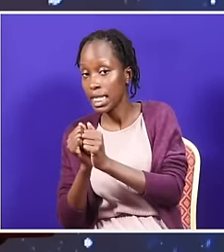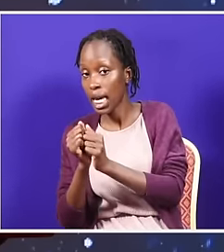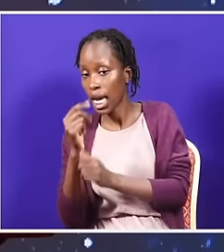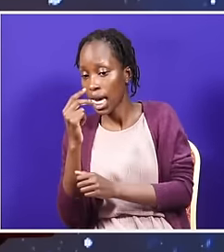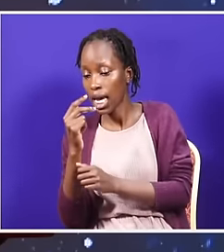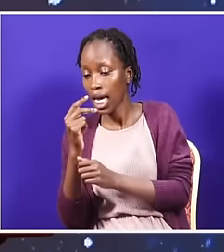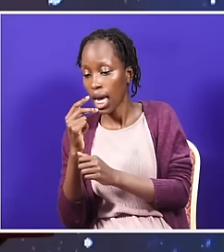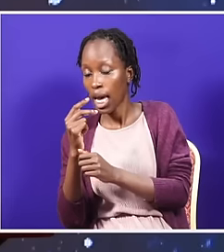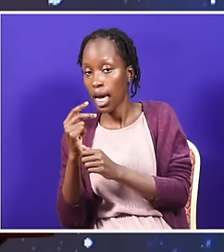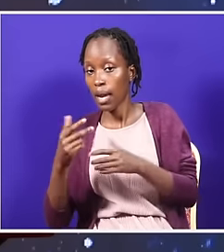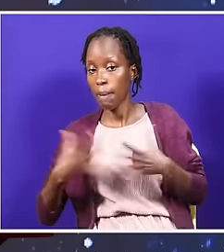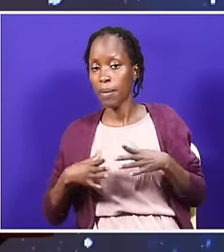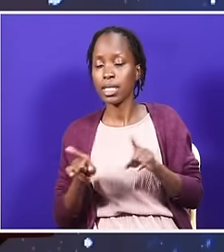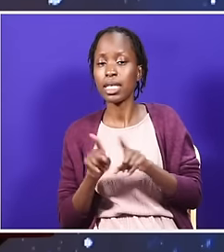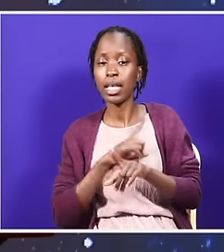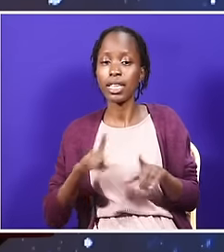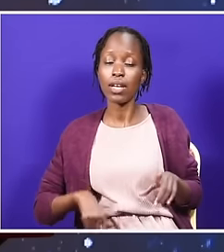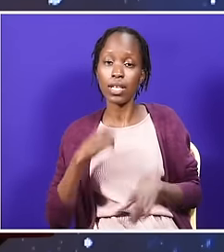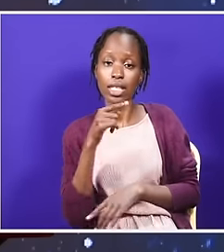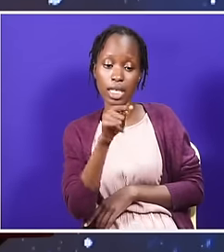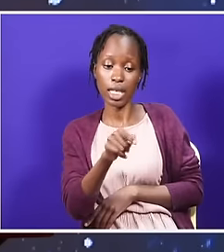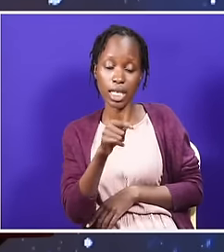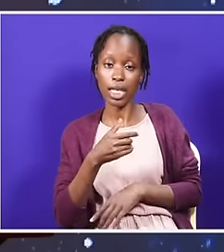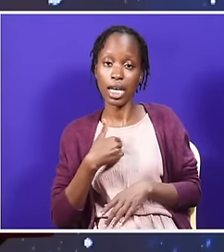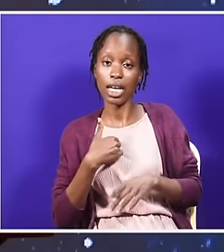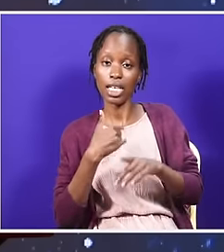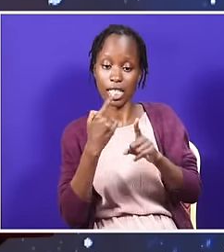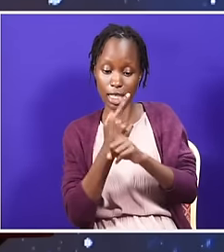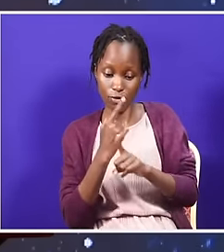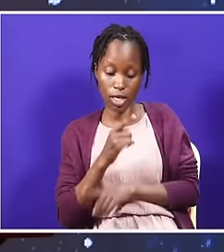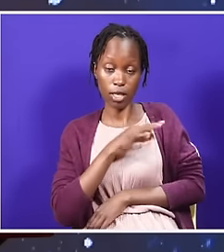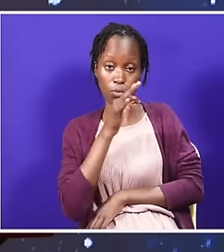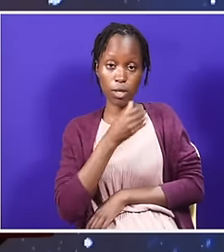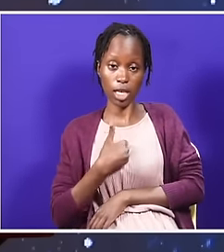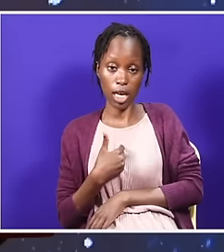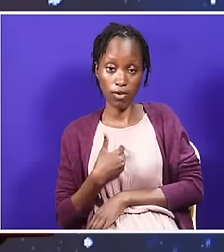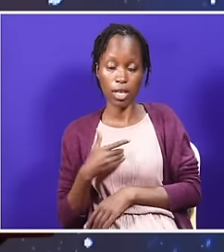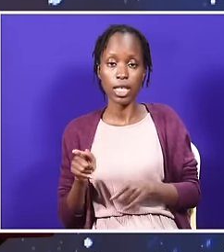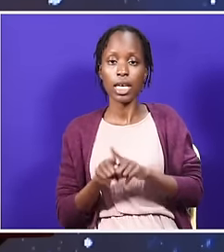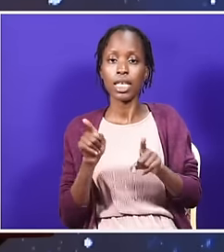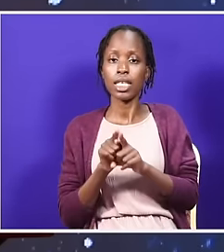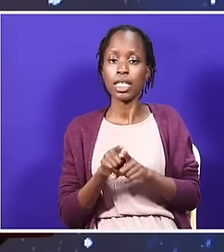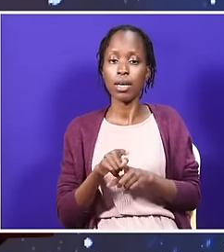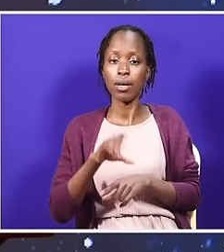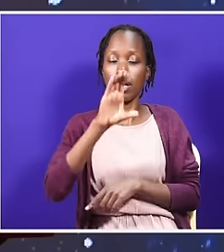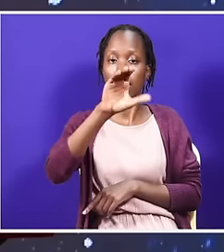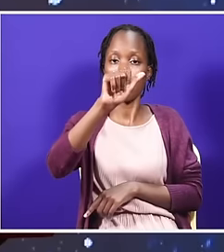that said, God said of him, that he had a different spirit. He followed